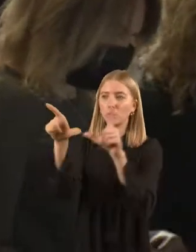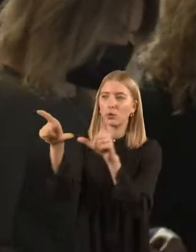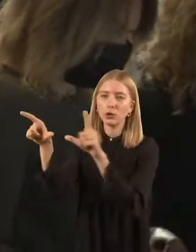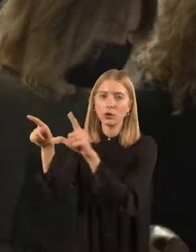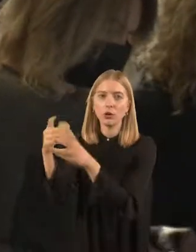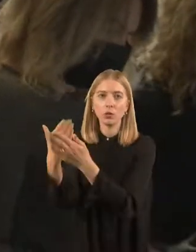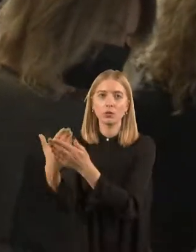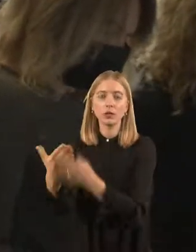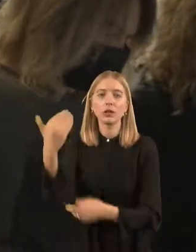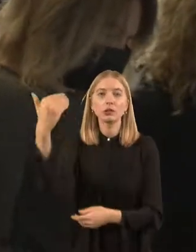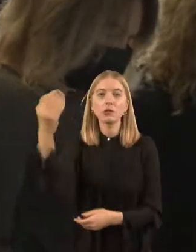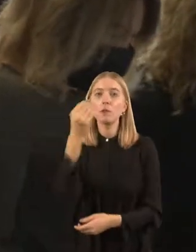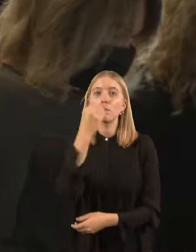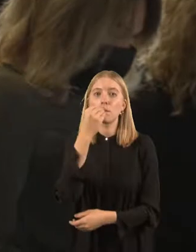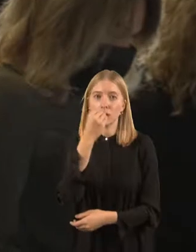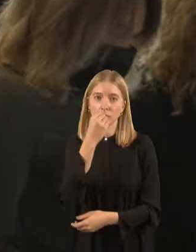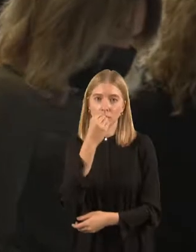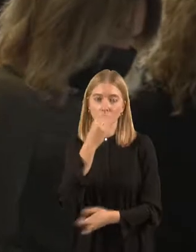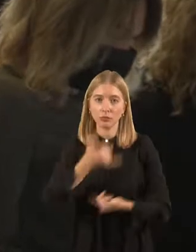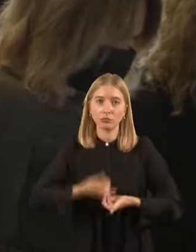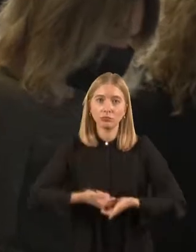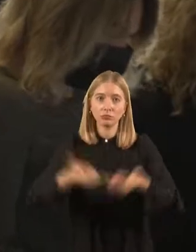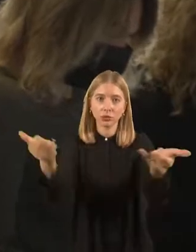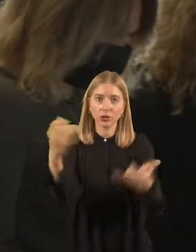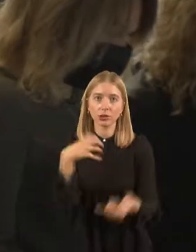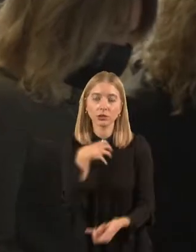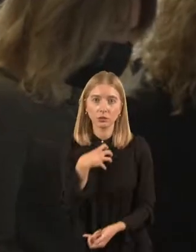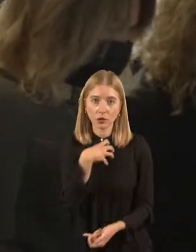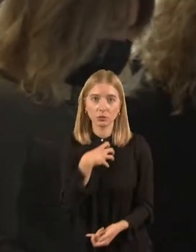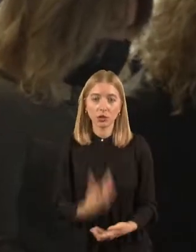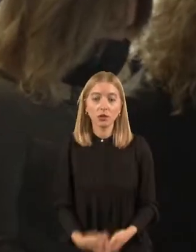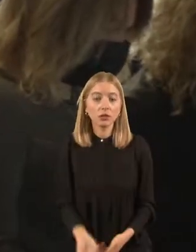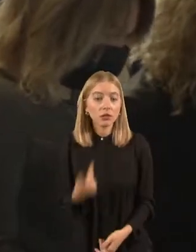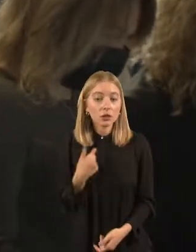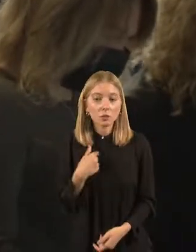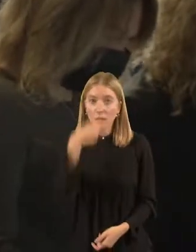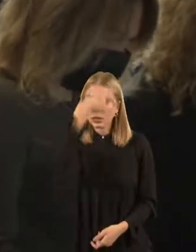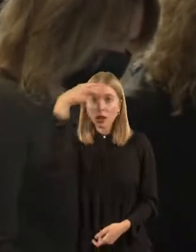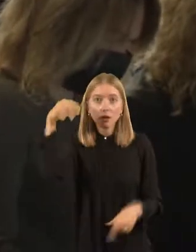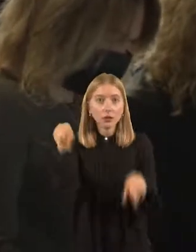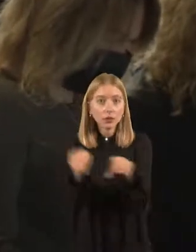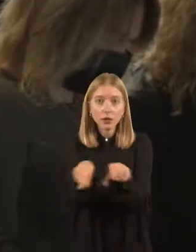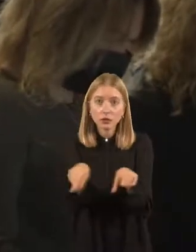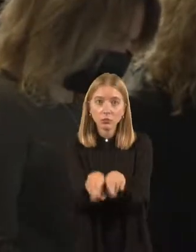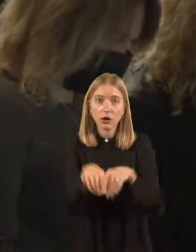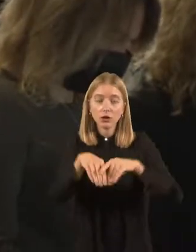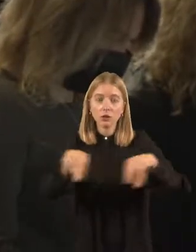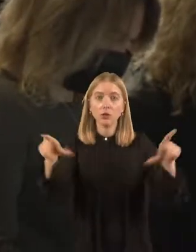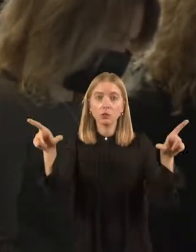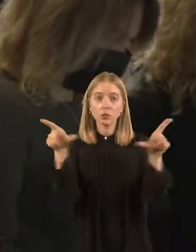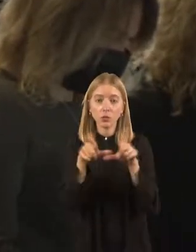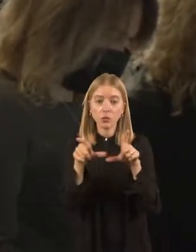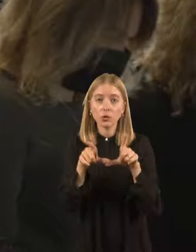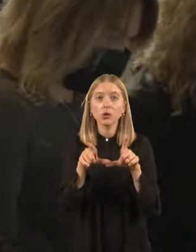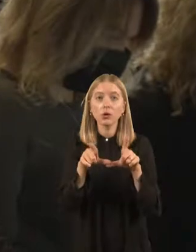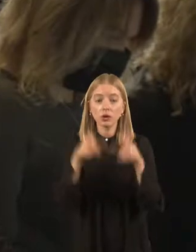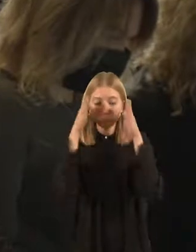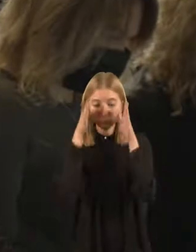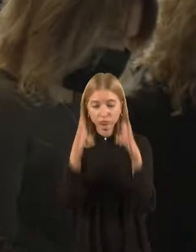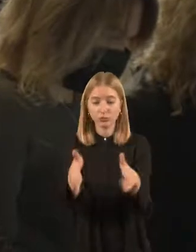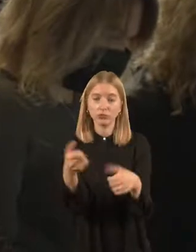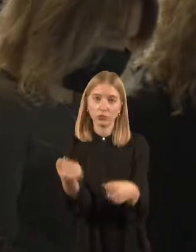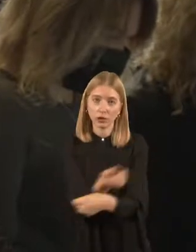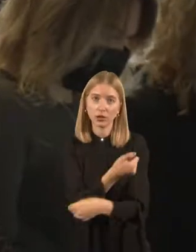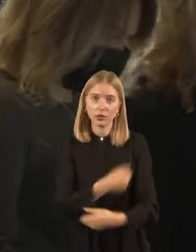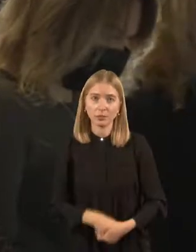and other countries, for example, Russia, take care of their agriculture because this implies security of